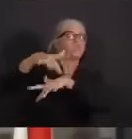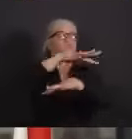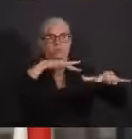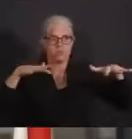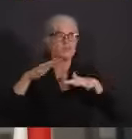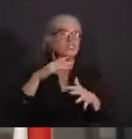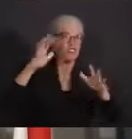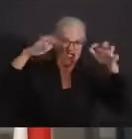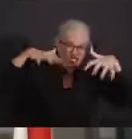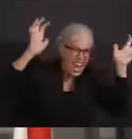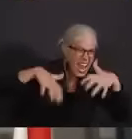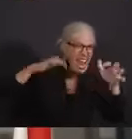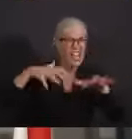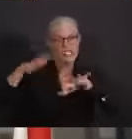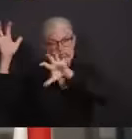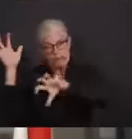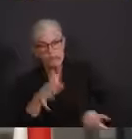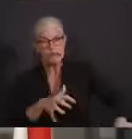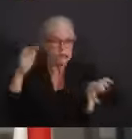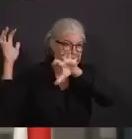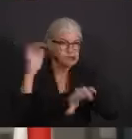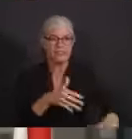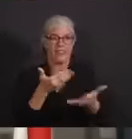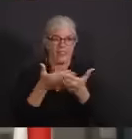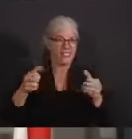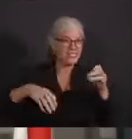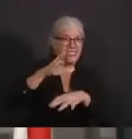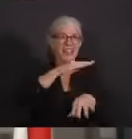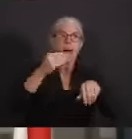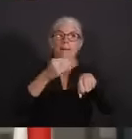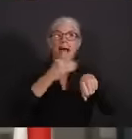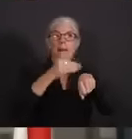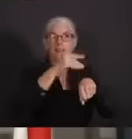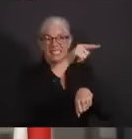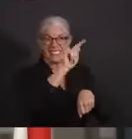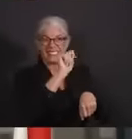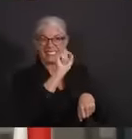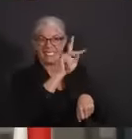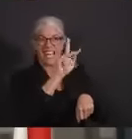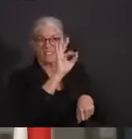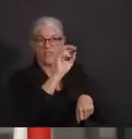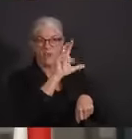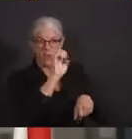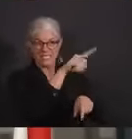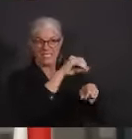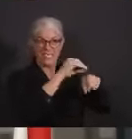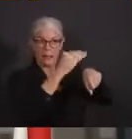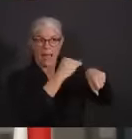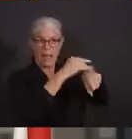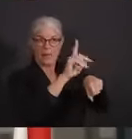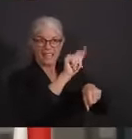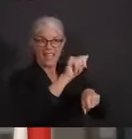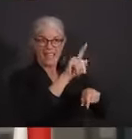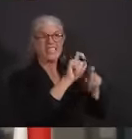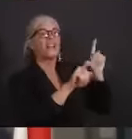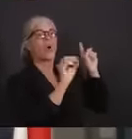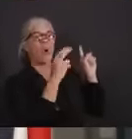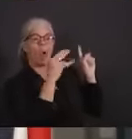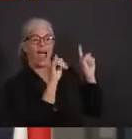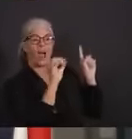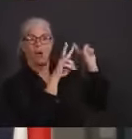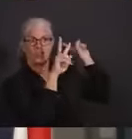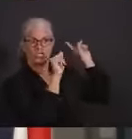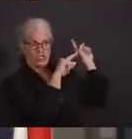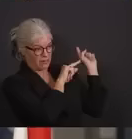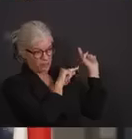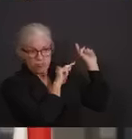the men and women of Florida Task Force 1 out of Miami-Dade, as well as members from the Ohio and Virginia Task Force going into harm's way to help you out.